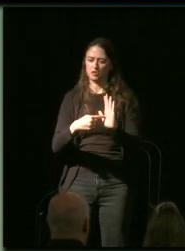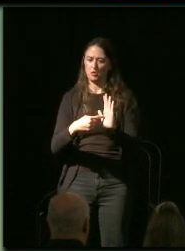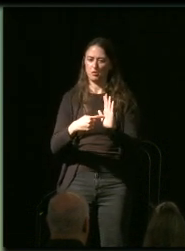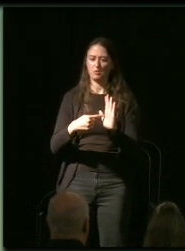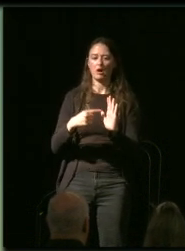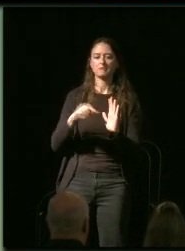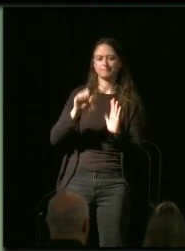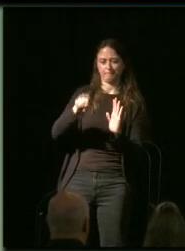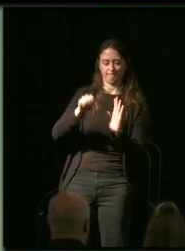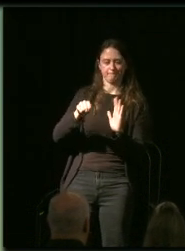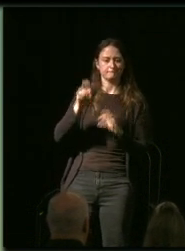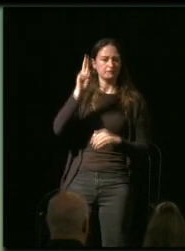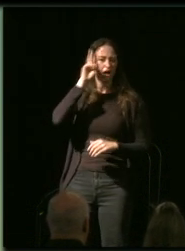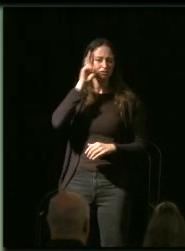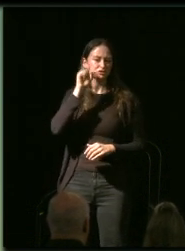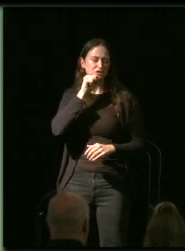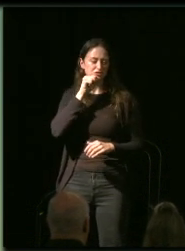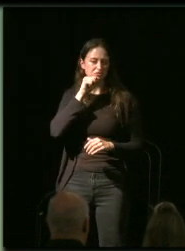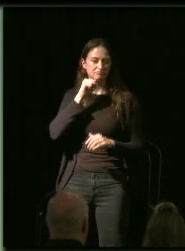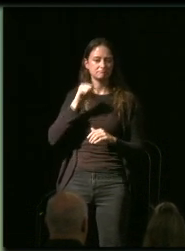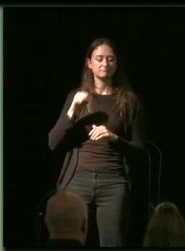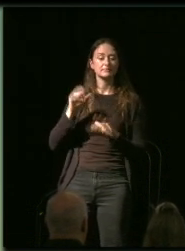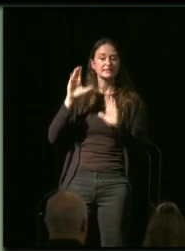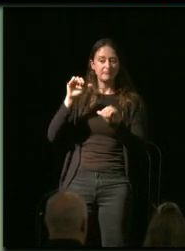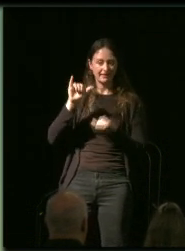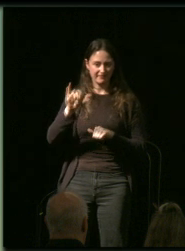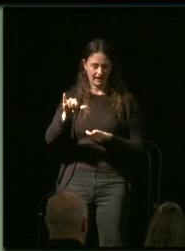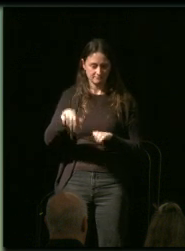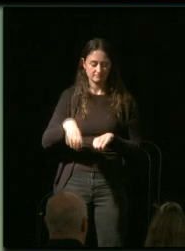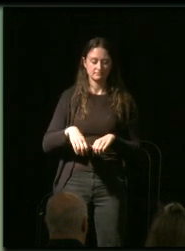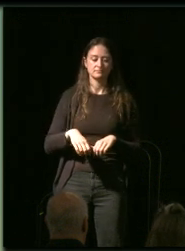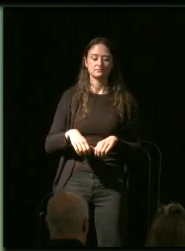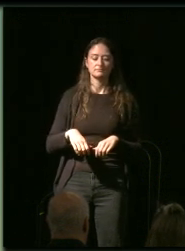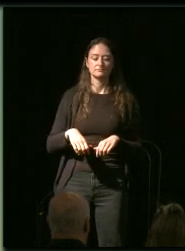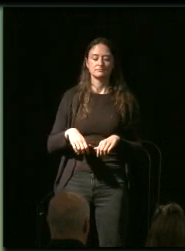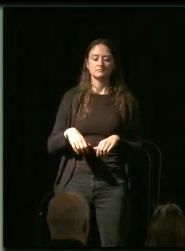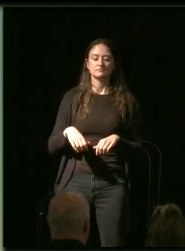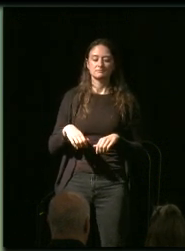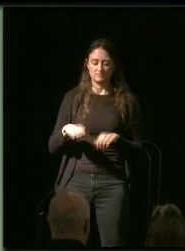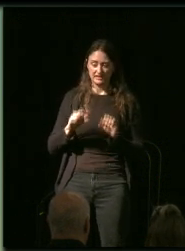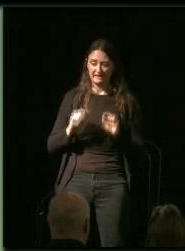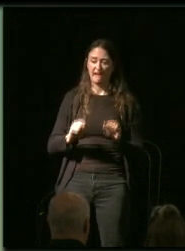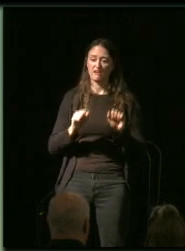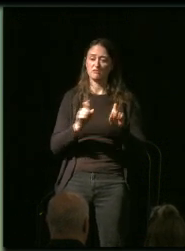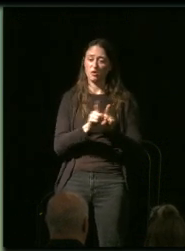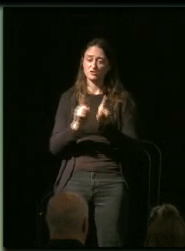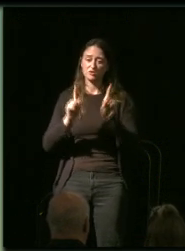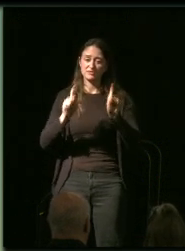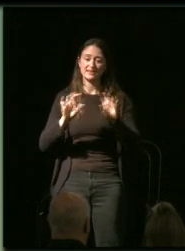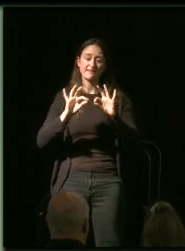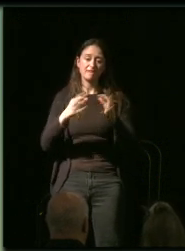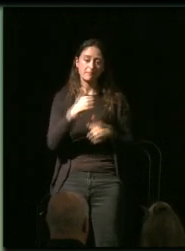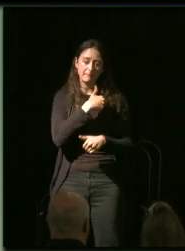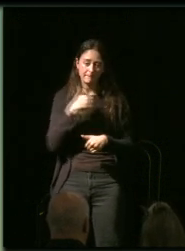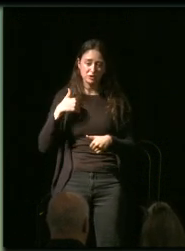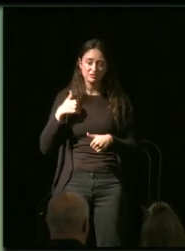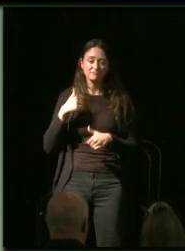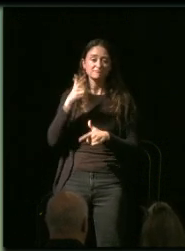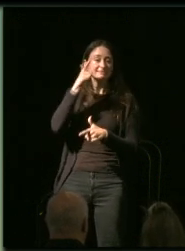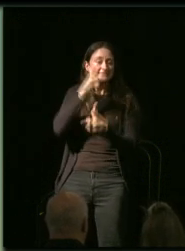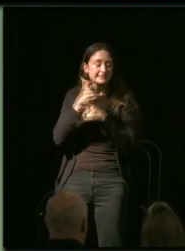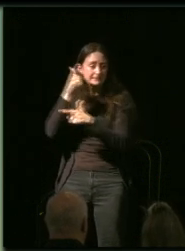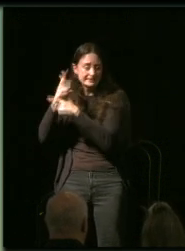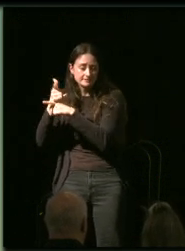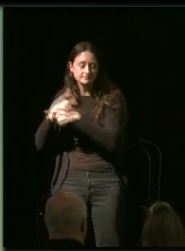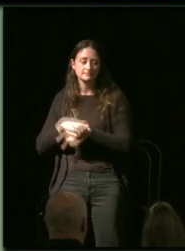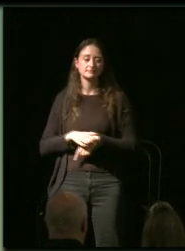variants are identified and the gene seems to fit, testing family members, for example, a sibling with Usher or parents, can help clarify